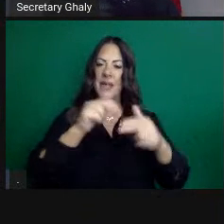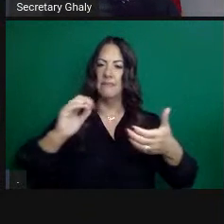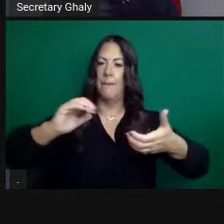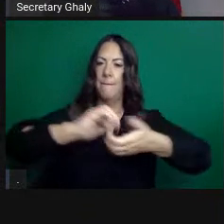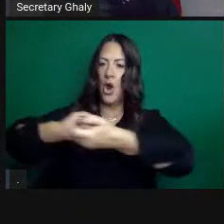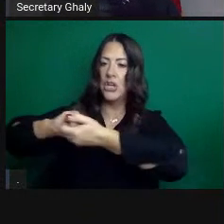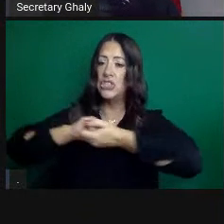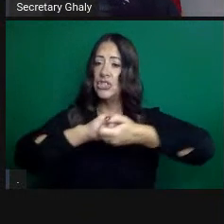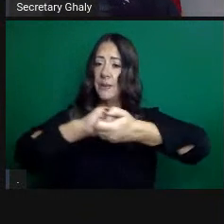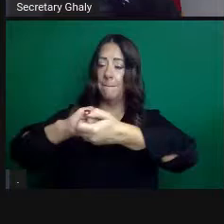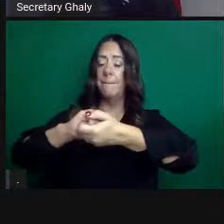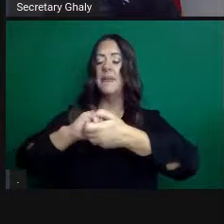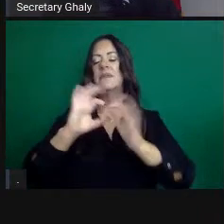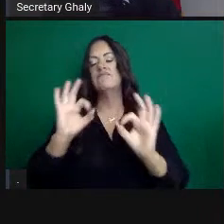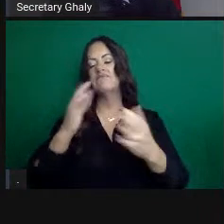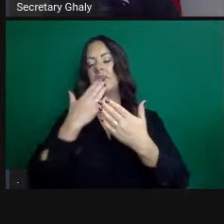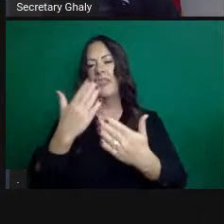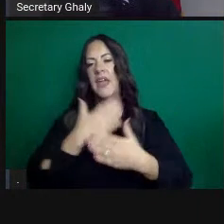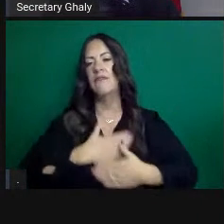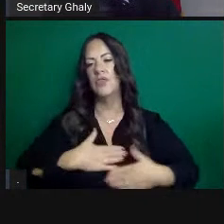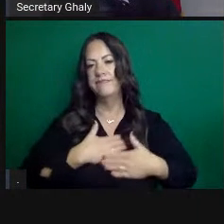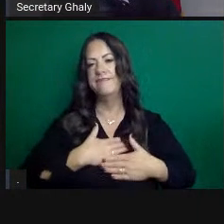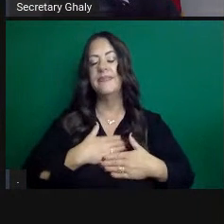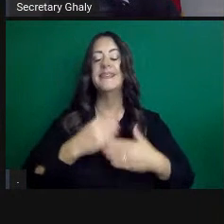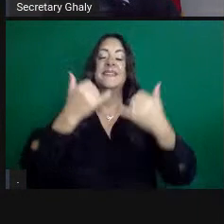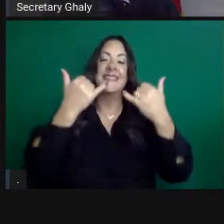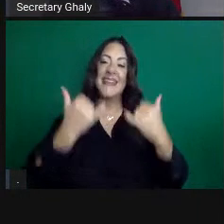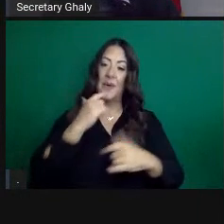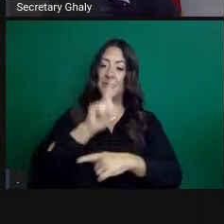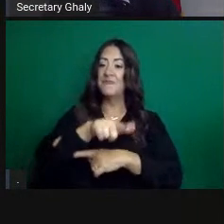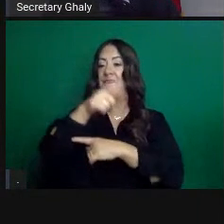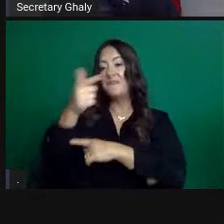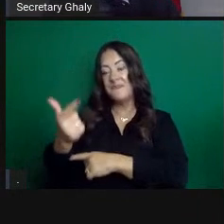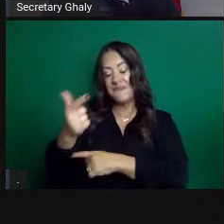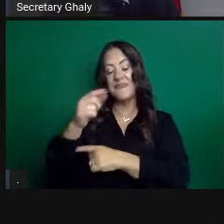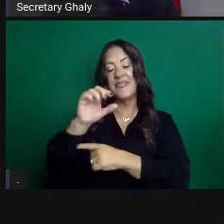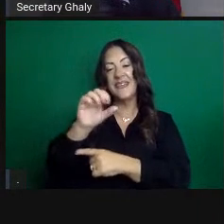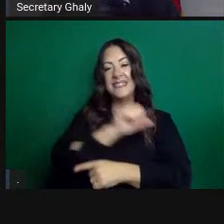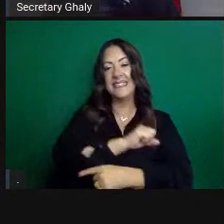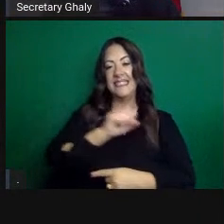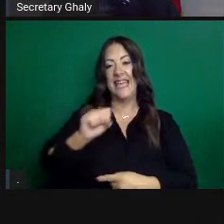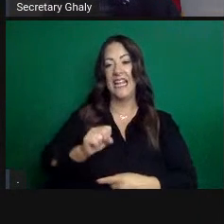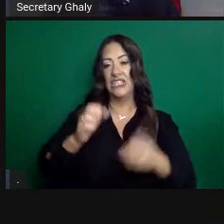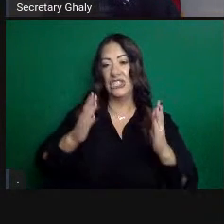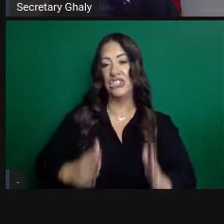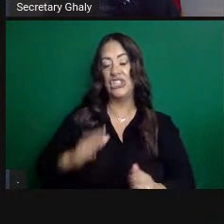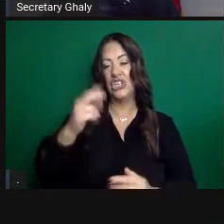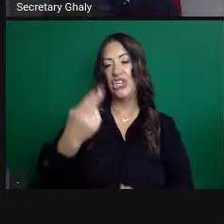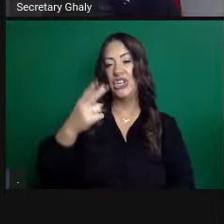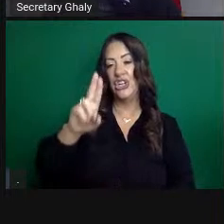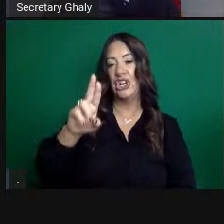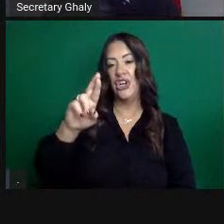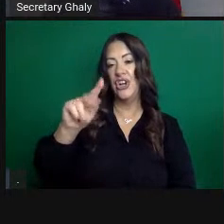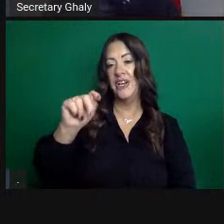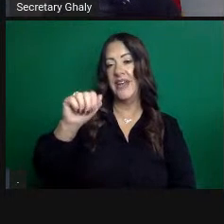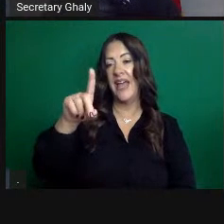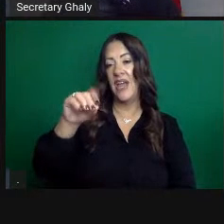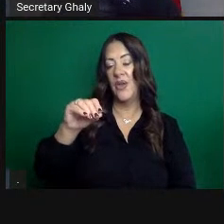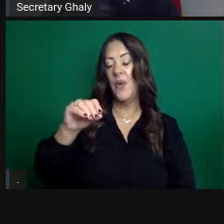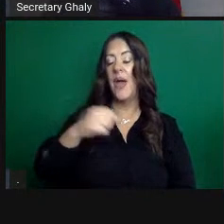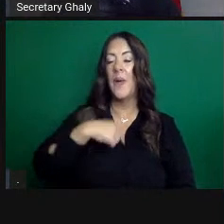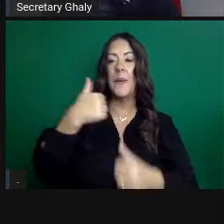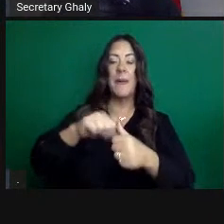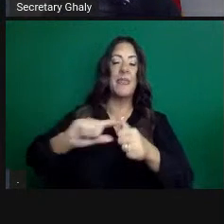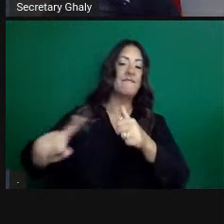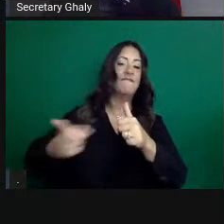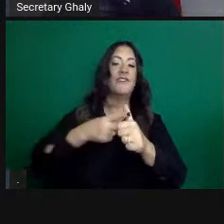So without further ado, I want to turn it over to Senator Hurtado, who I had the chance, the first roundtable around